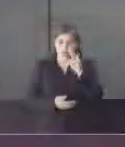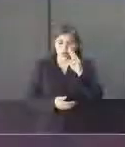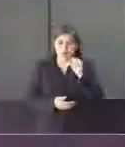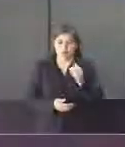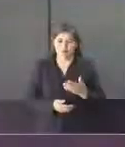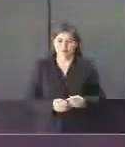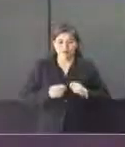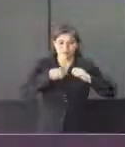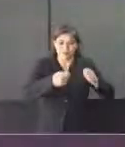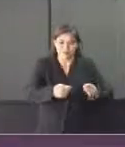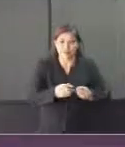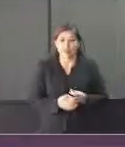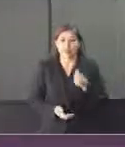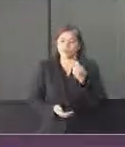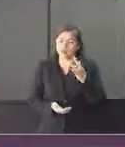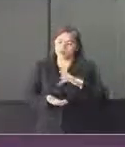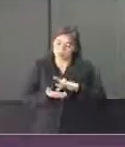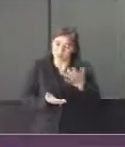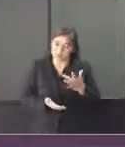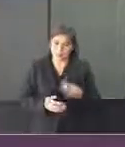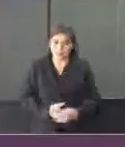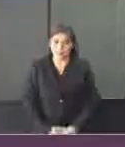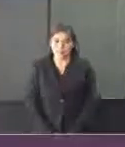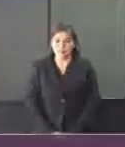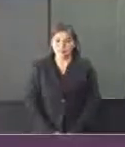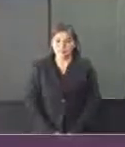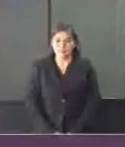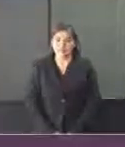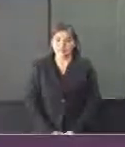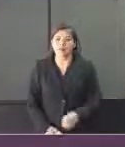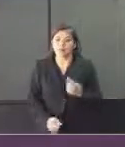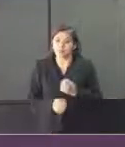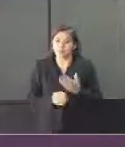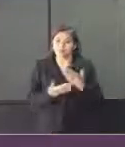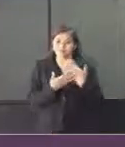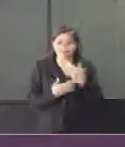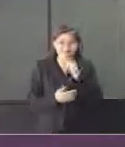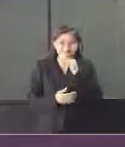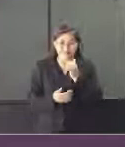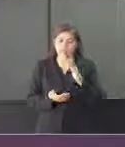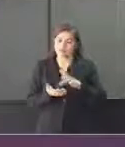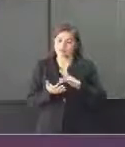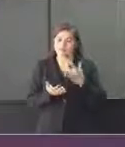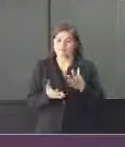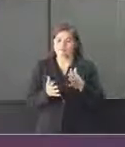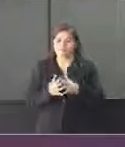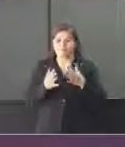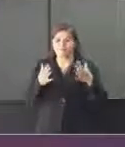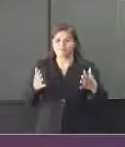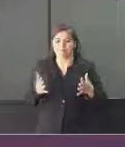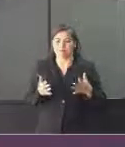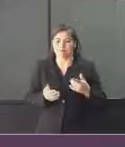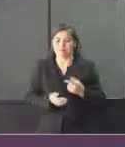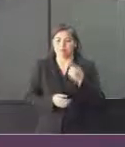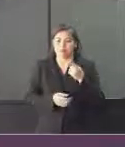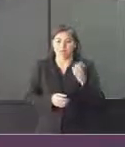You have the floor now. Thank you very much. First, I'd like to thank